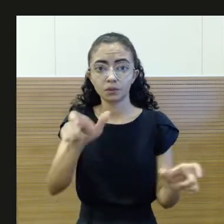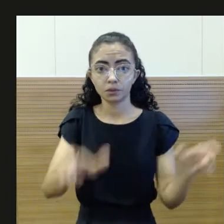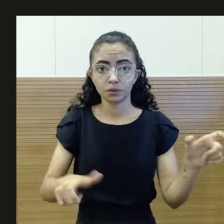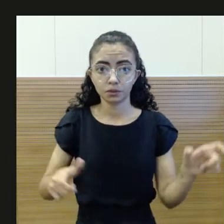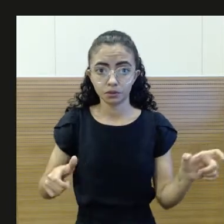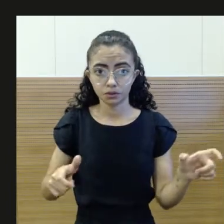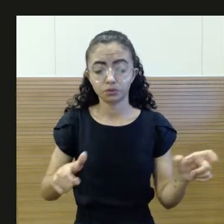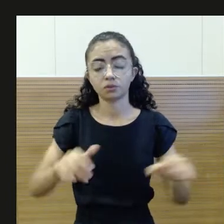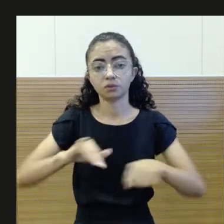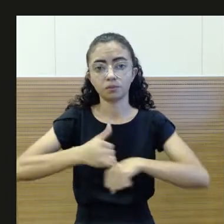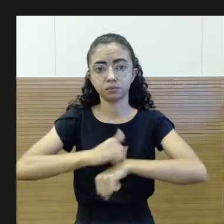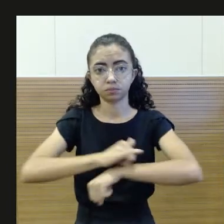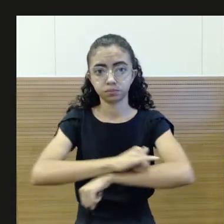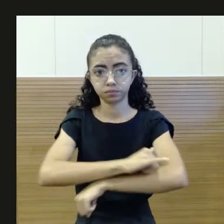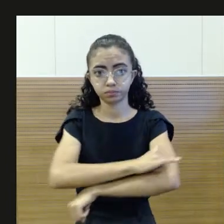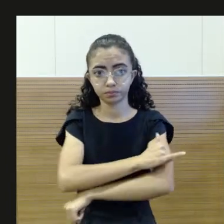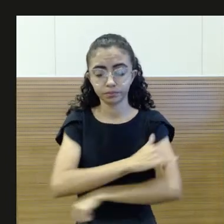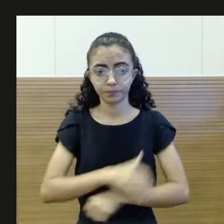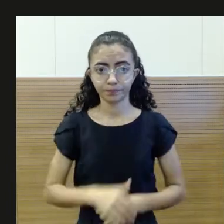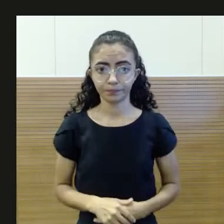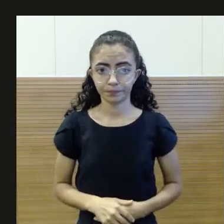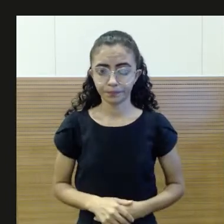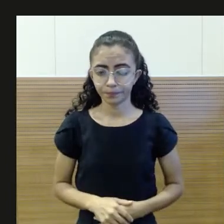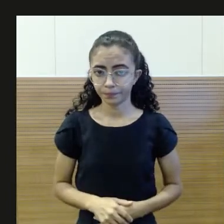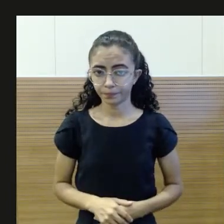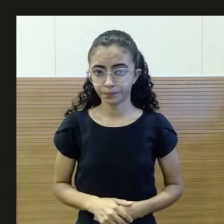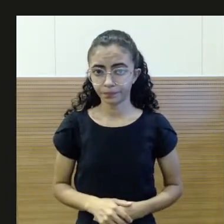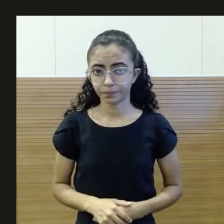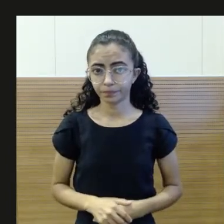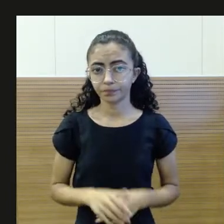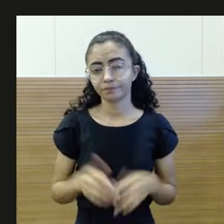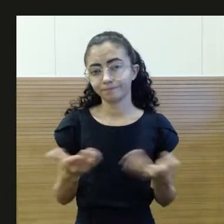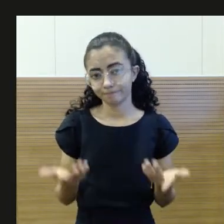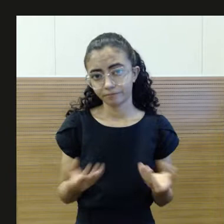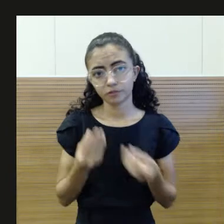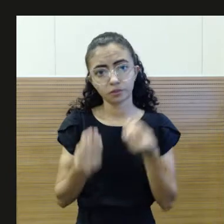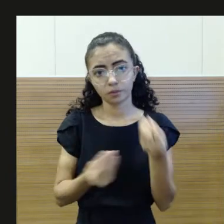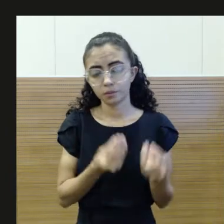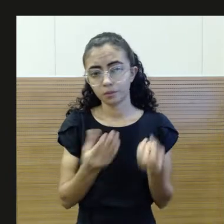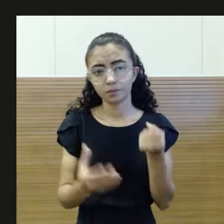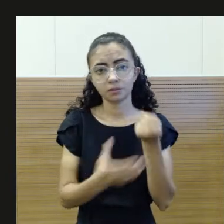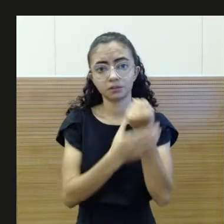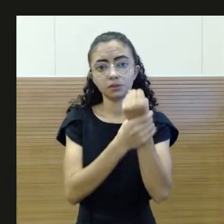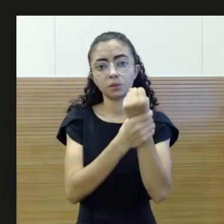and kids of 5 to 17 years.